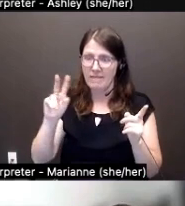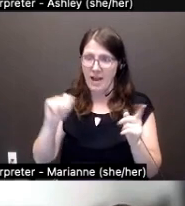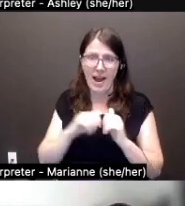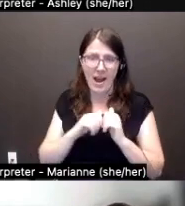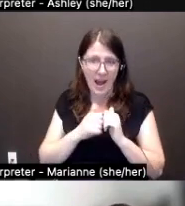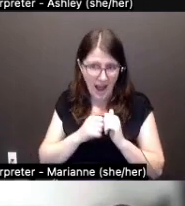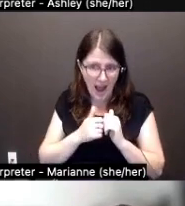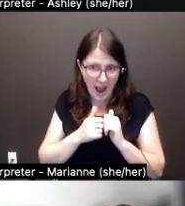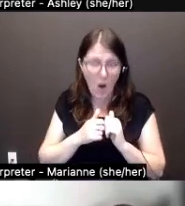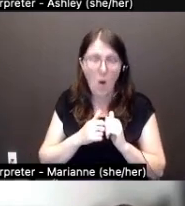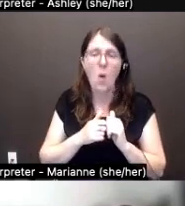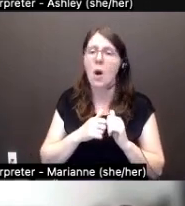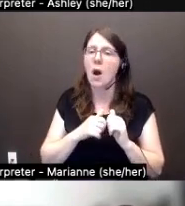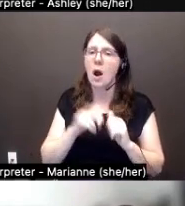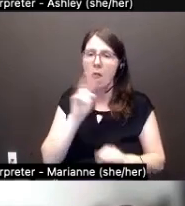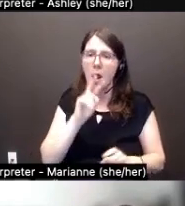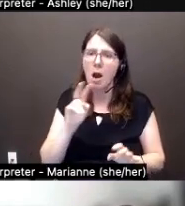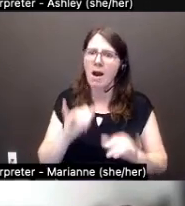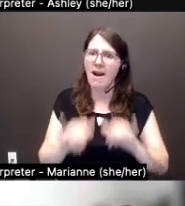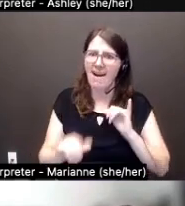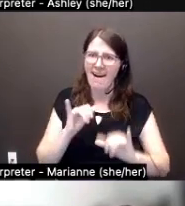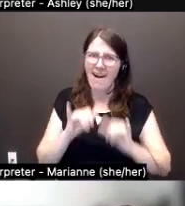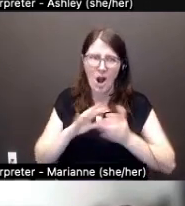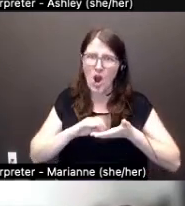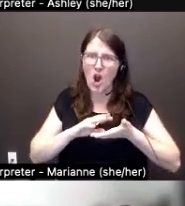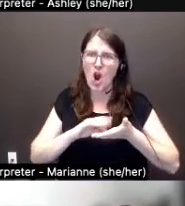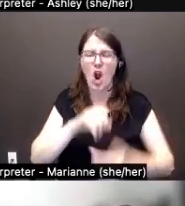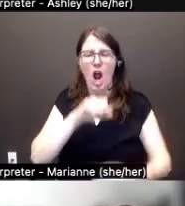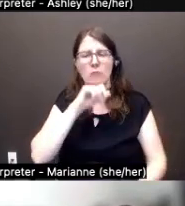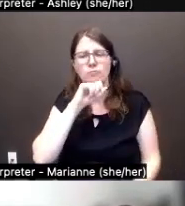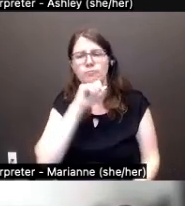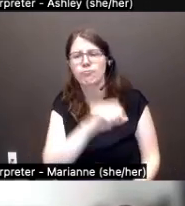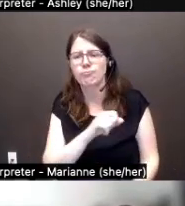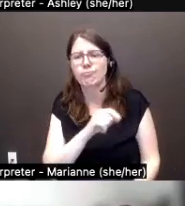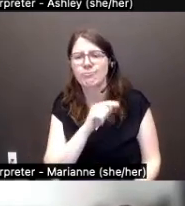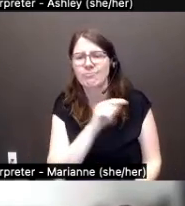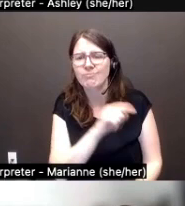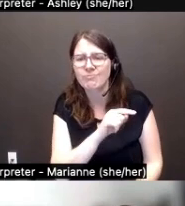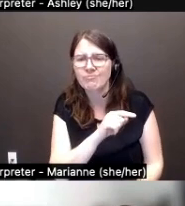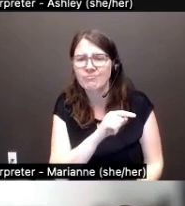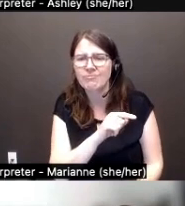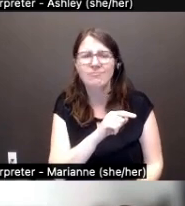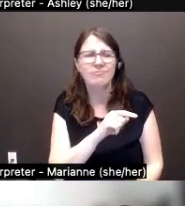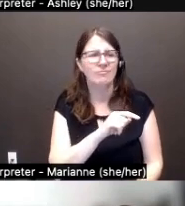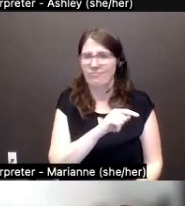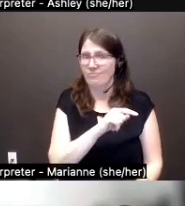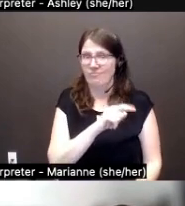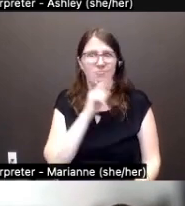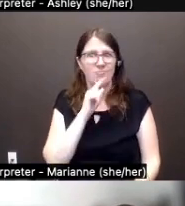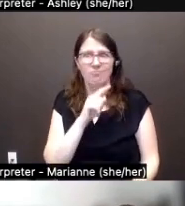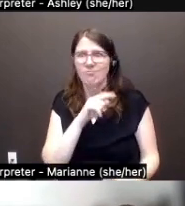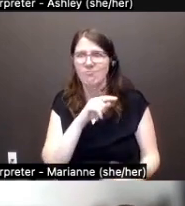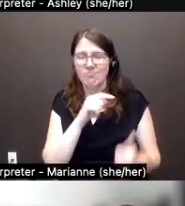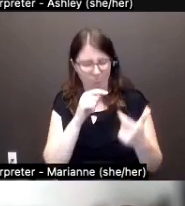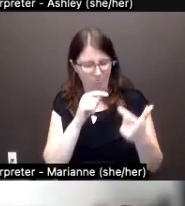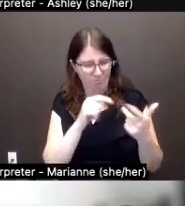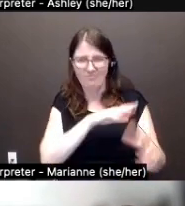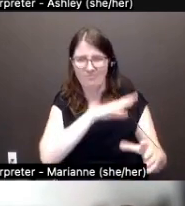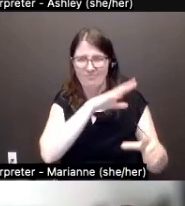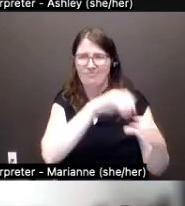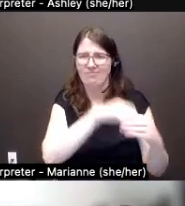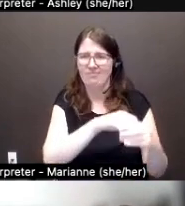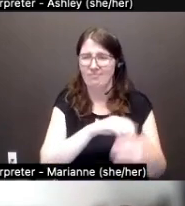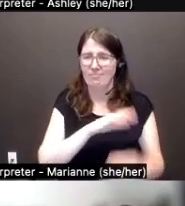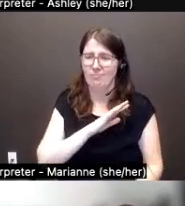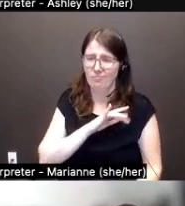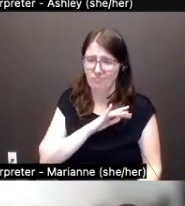that it carries, the audios, the videos, the fonts. It's a one-stop shop for me.